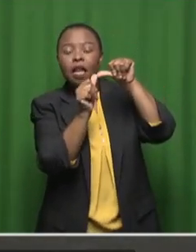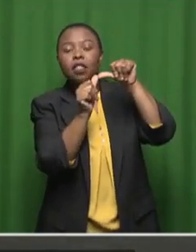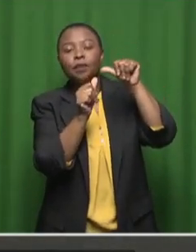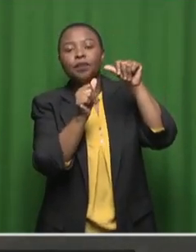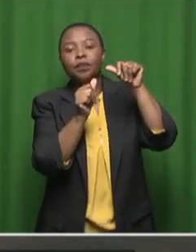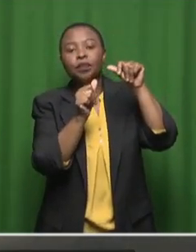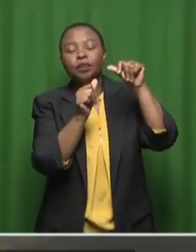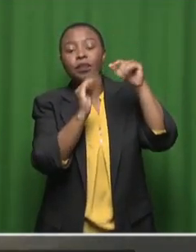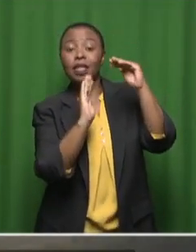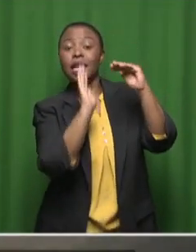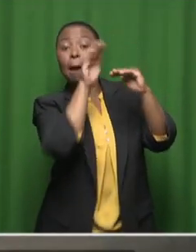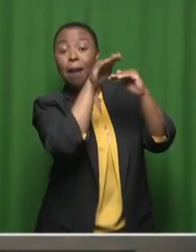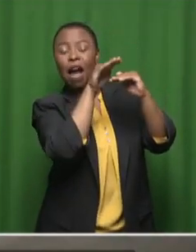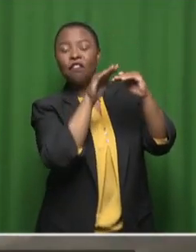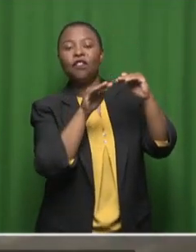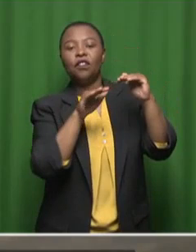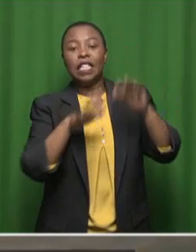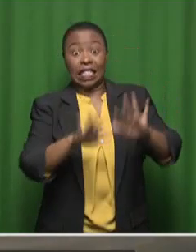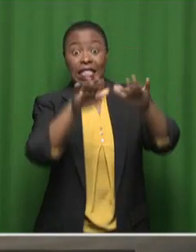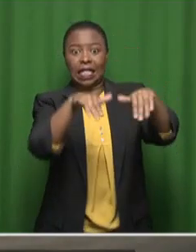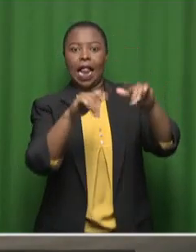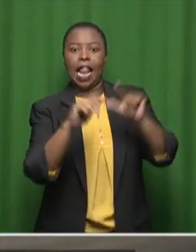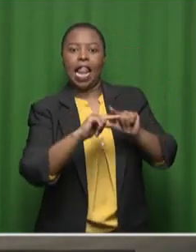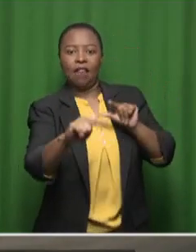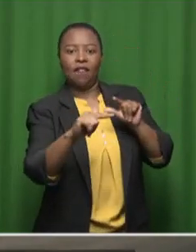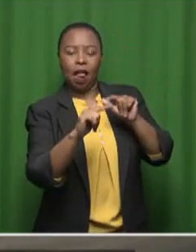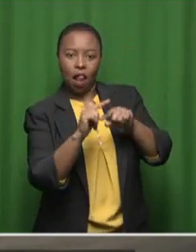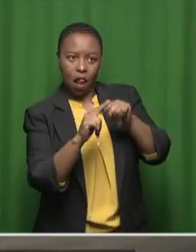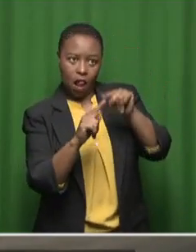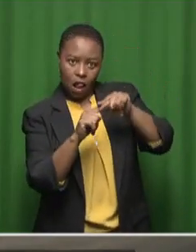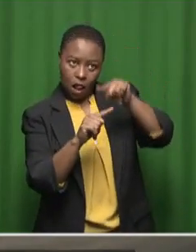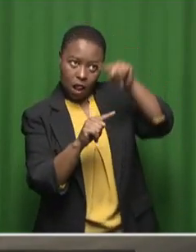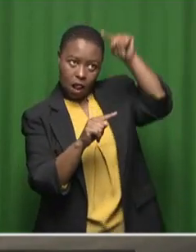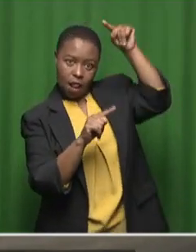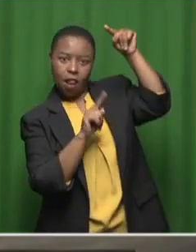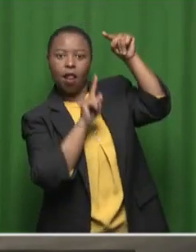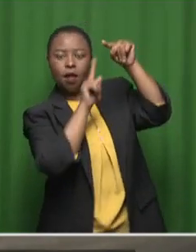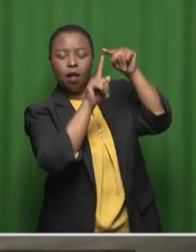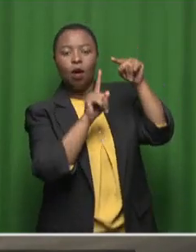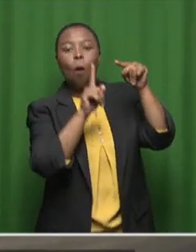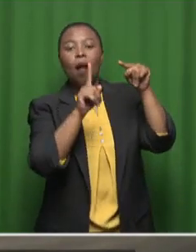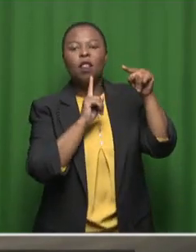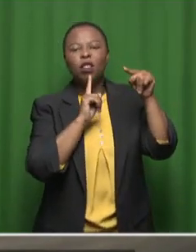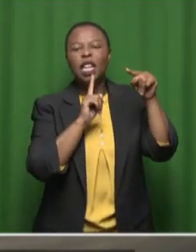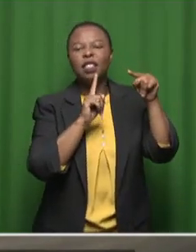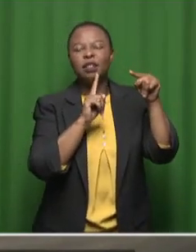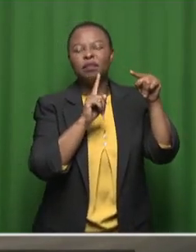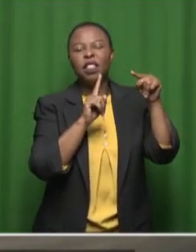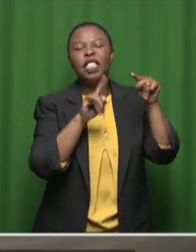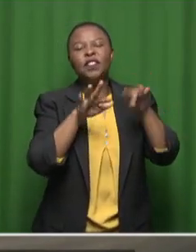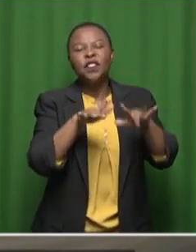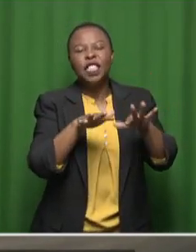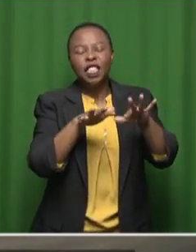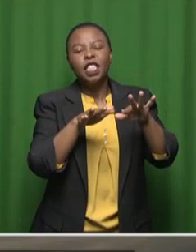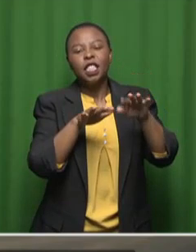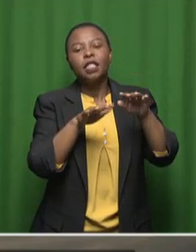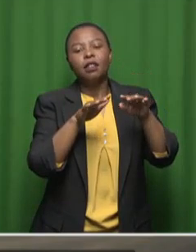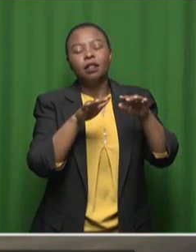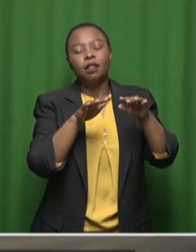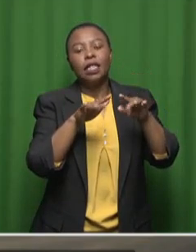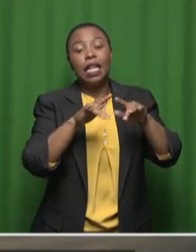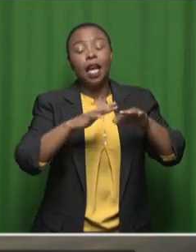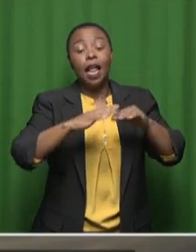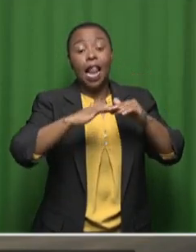Yeah. So, or 3,000, top station about 3,500 feet above sea